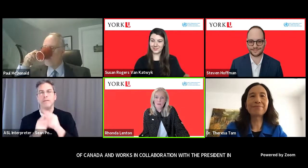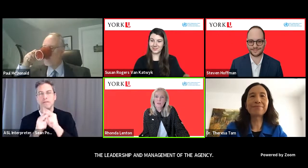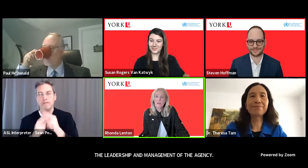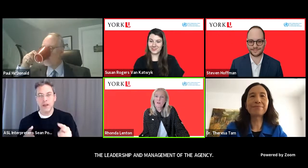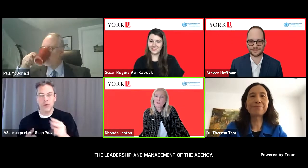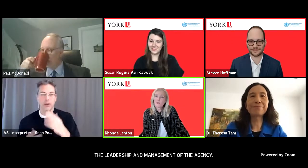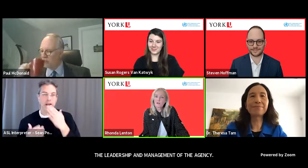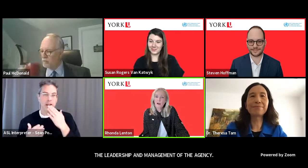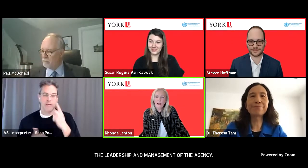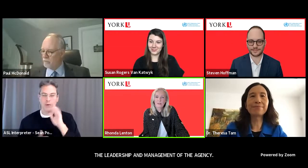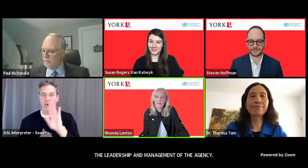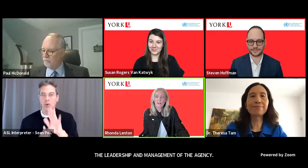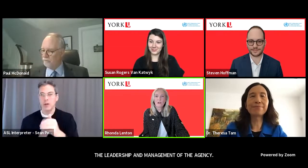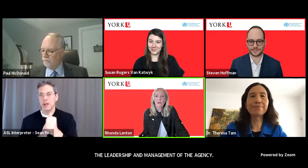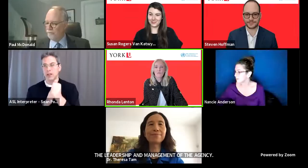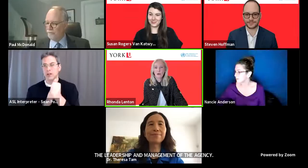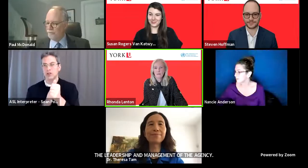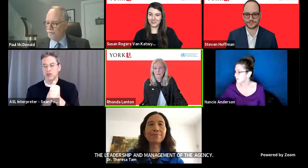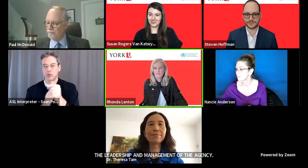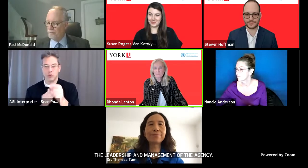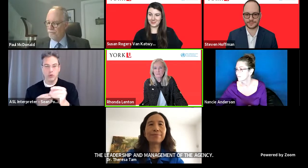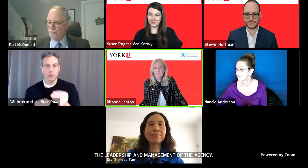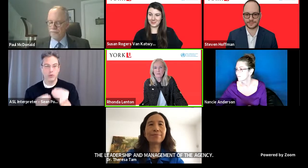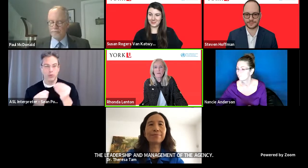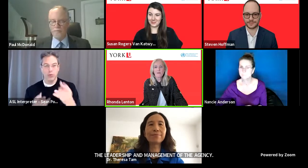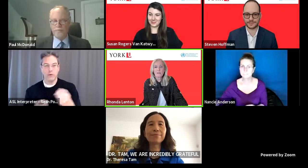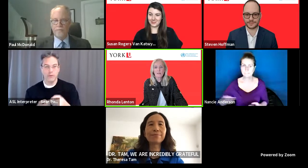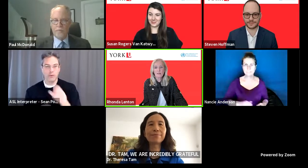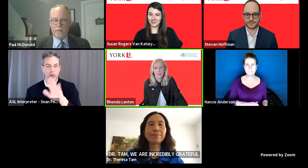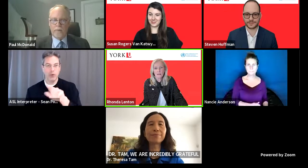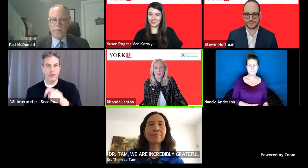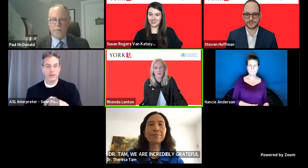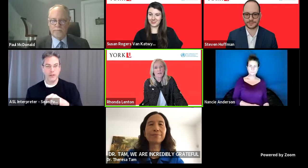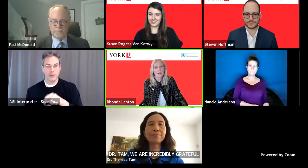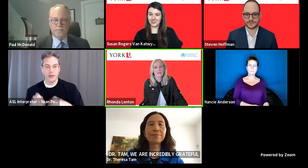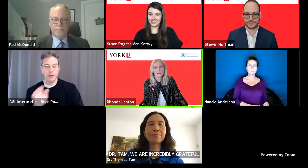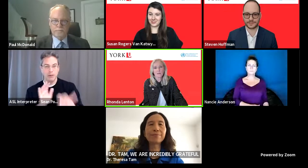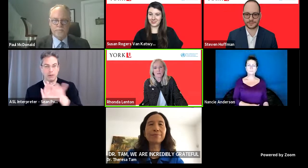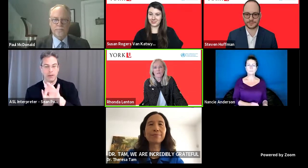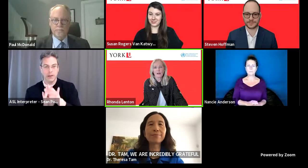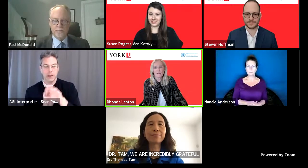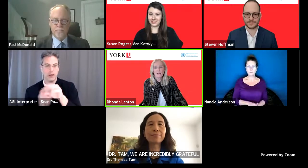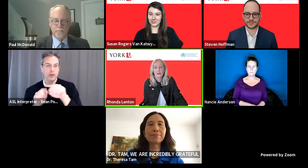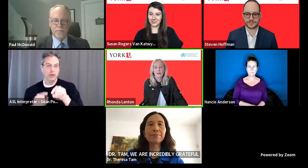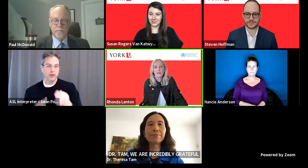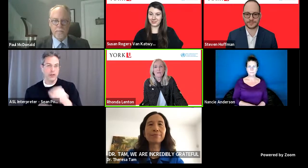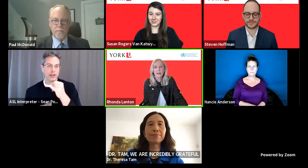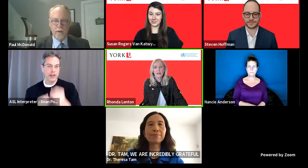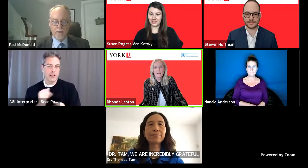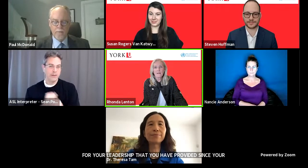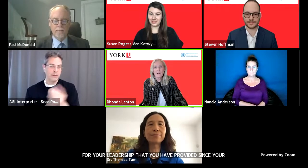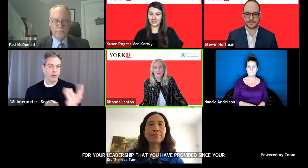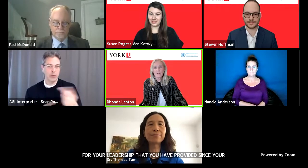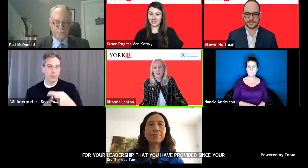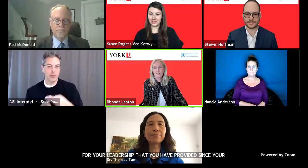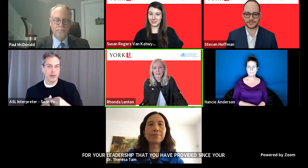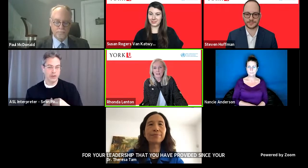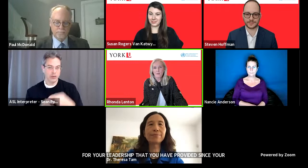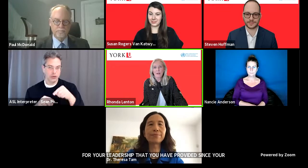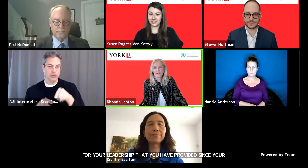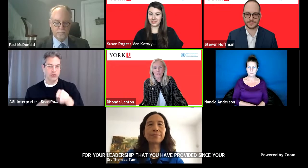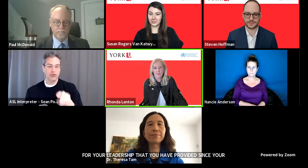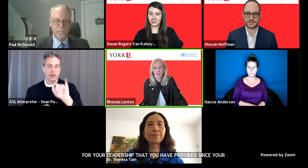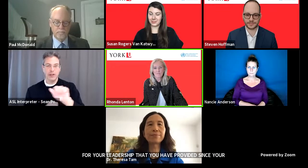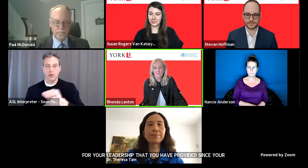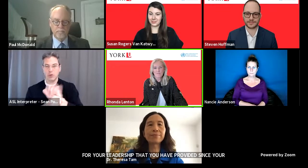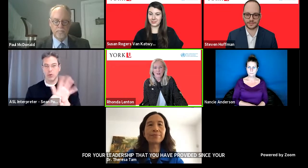leadership that you have provided since your appointment, and particularly over the last number of months in the face of the